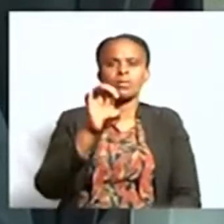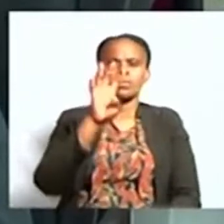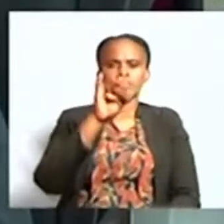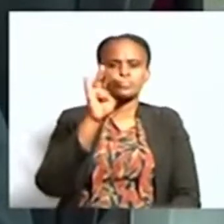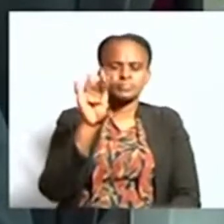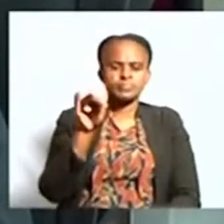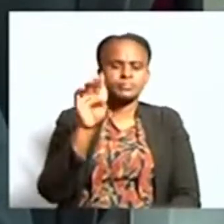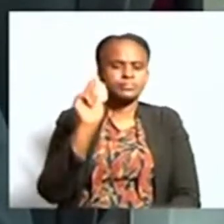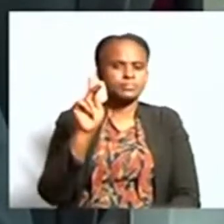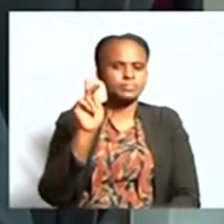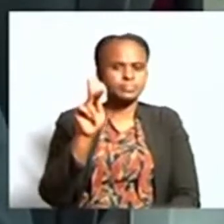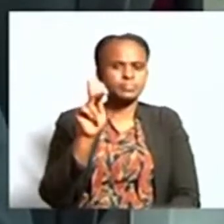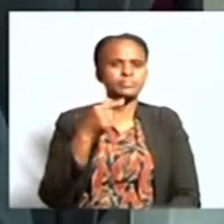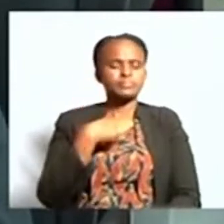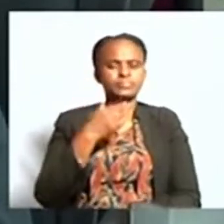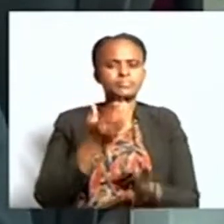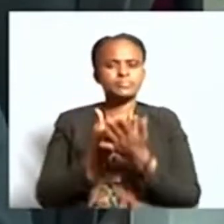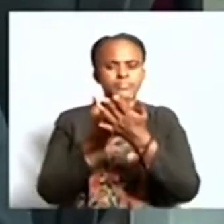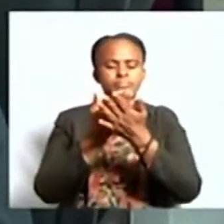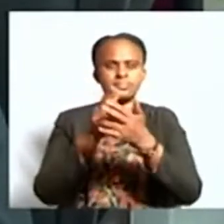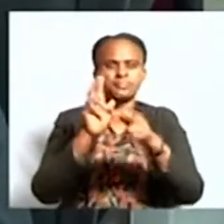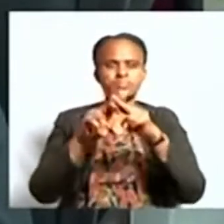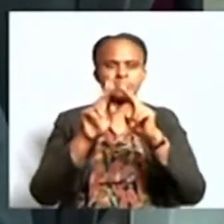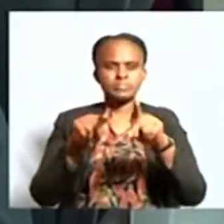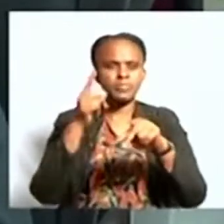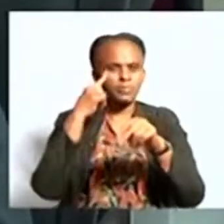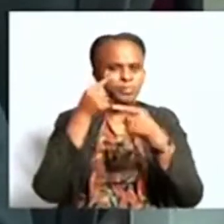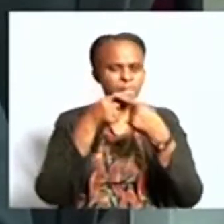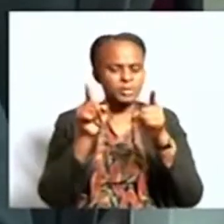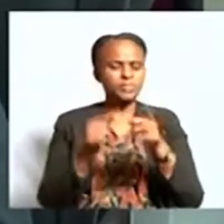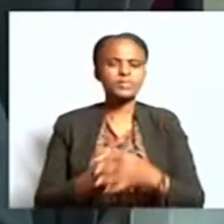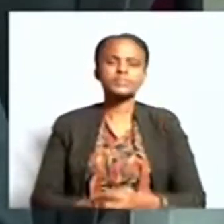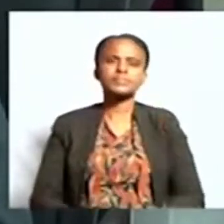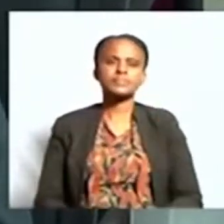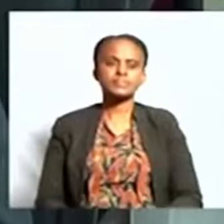444 kwacha. I submit, Chair, for that difference.